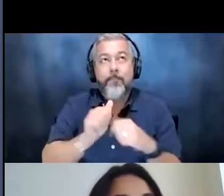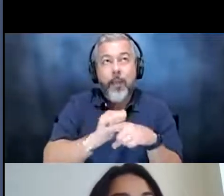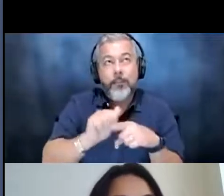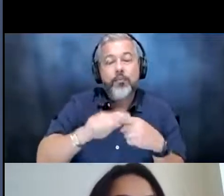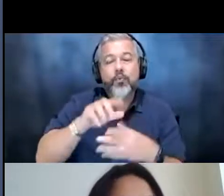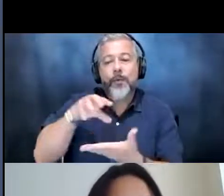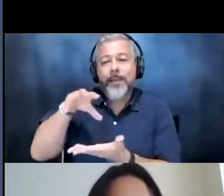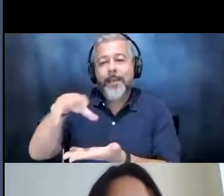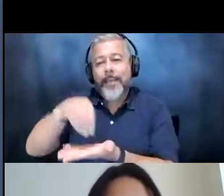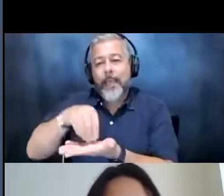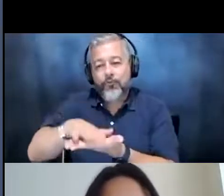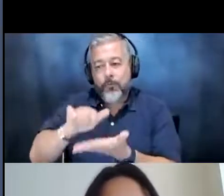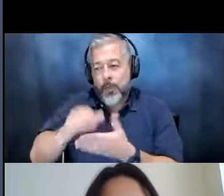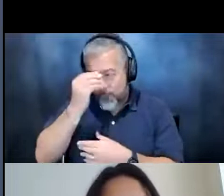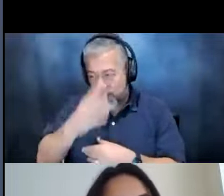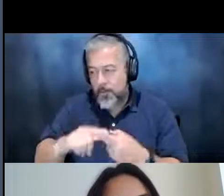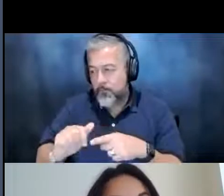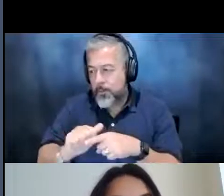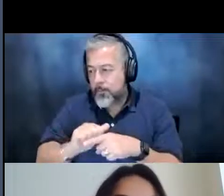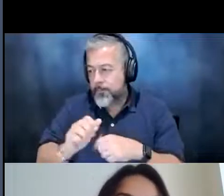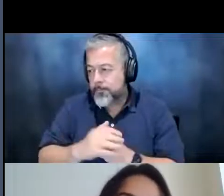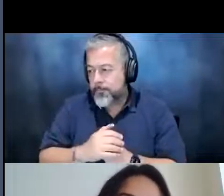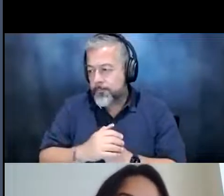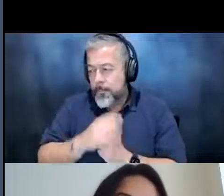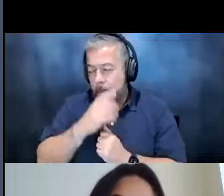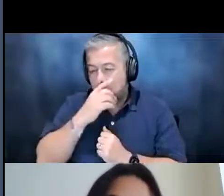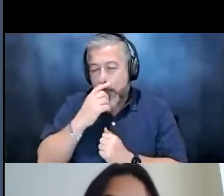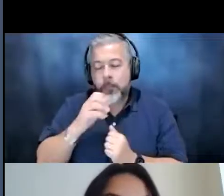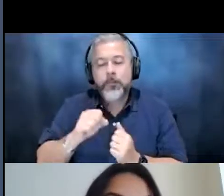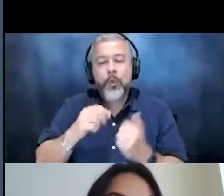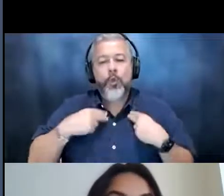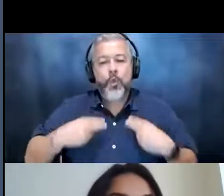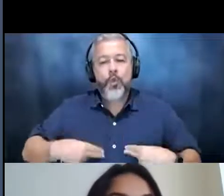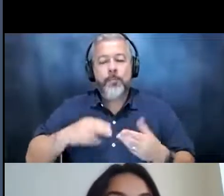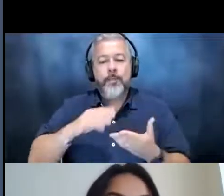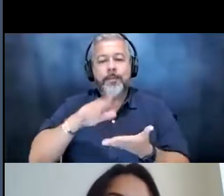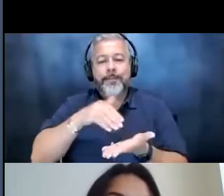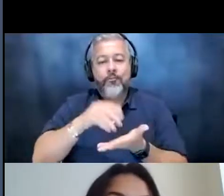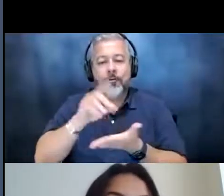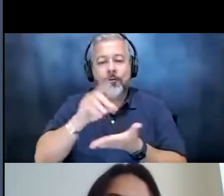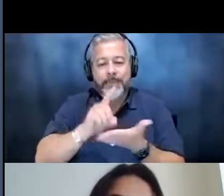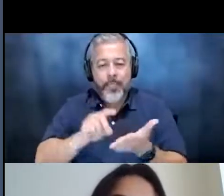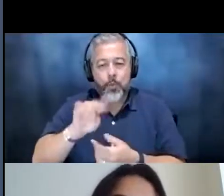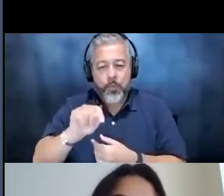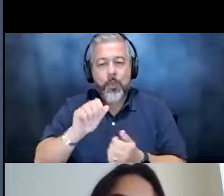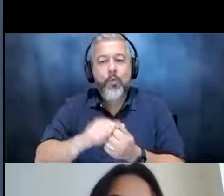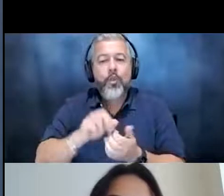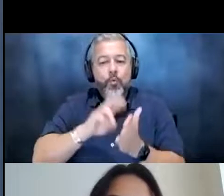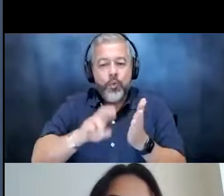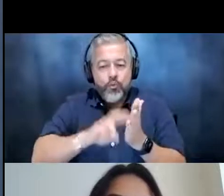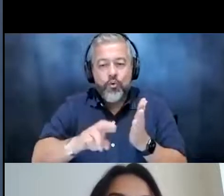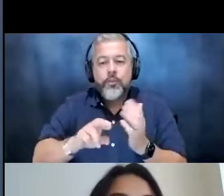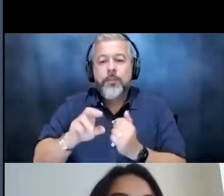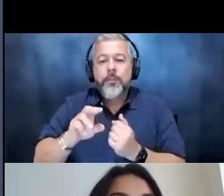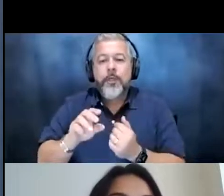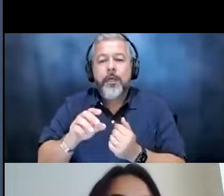different types of practices. So the human-centered design unit within the research, automation, and data division